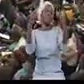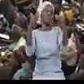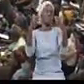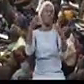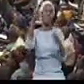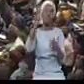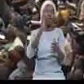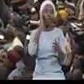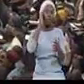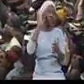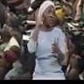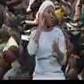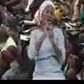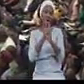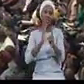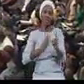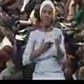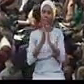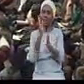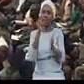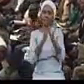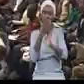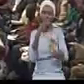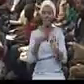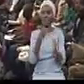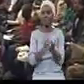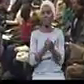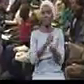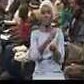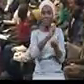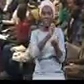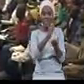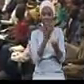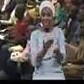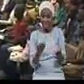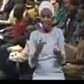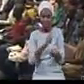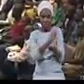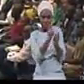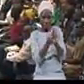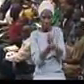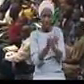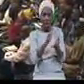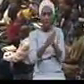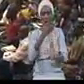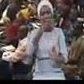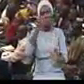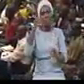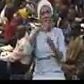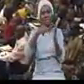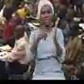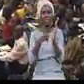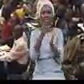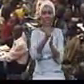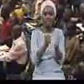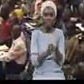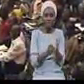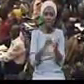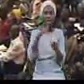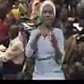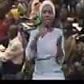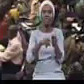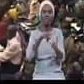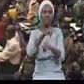prayer. Things will turn around in this state. Things will turn around in this